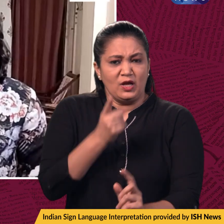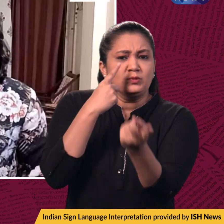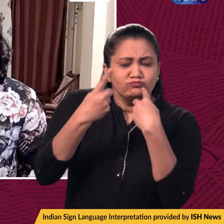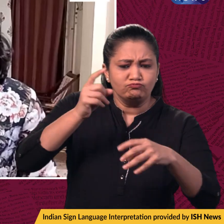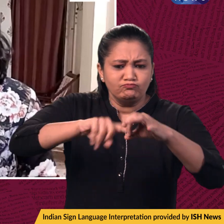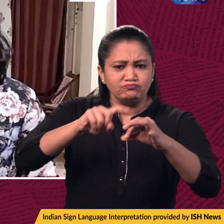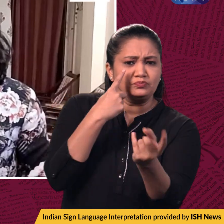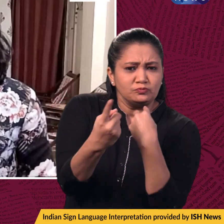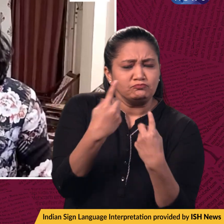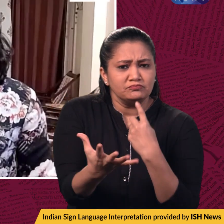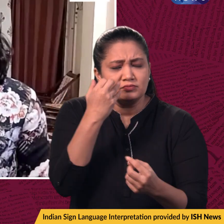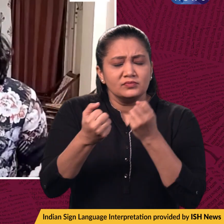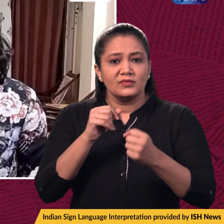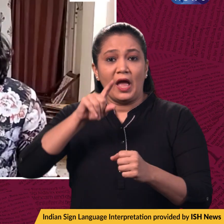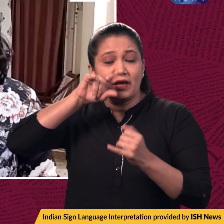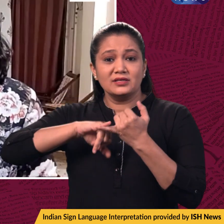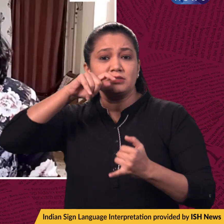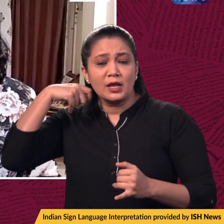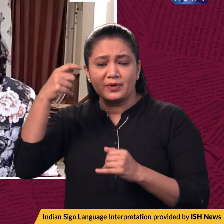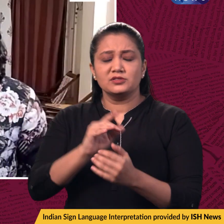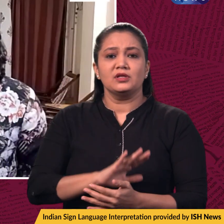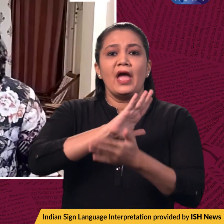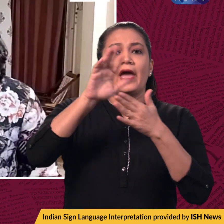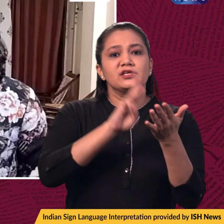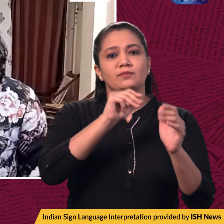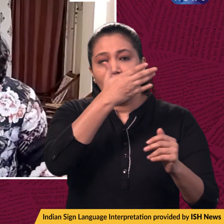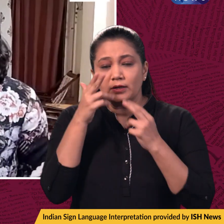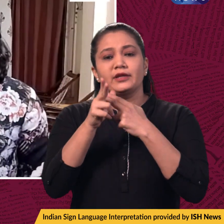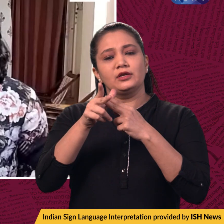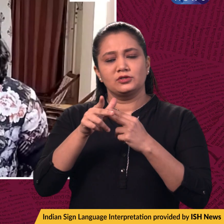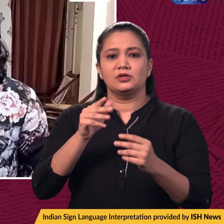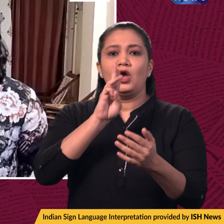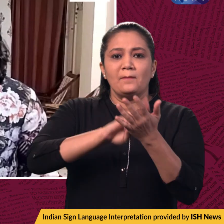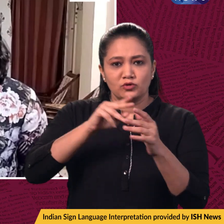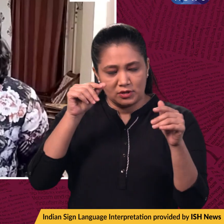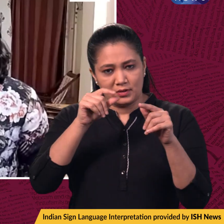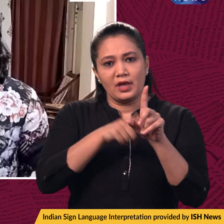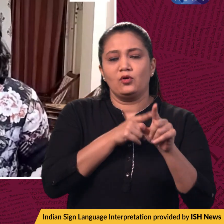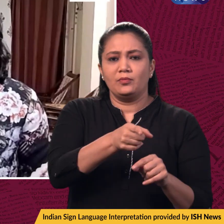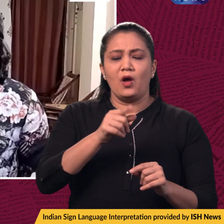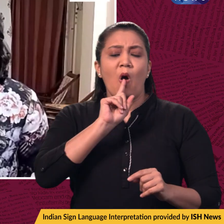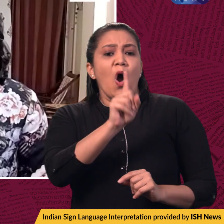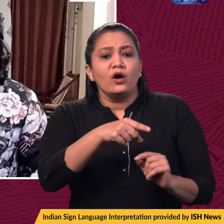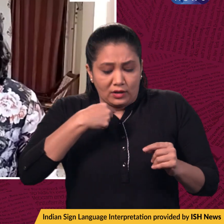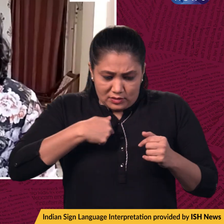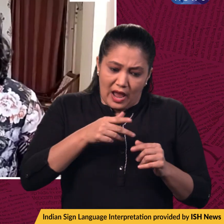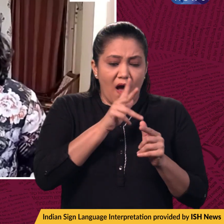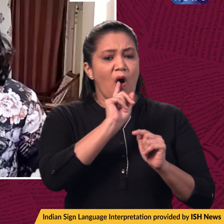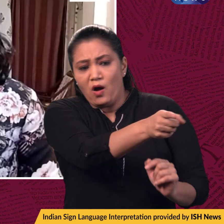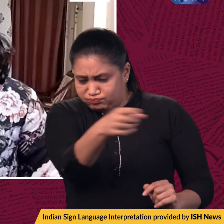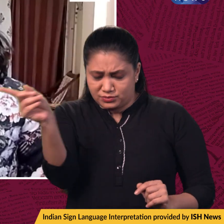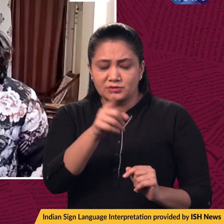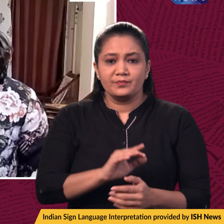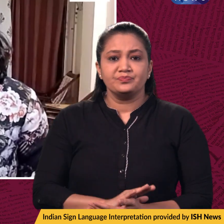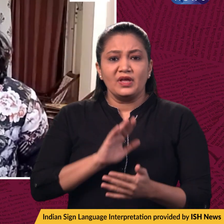the investigation, it was learnt that the sarpanch was killed by Hizbul Mujahideen terrorist Mushtaq Yatu on the direction of